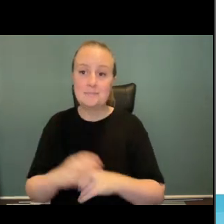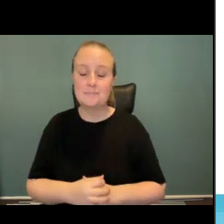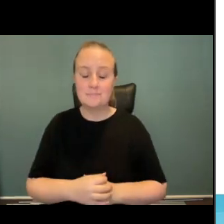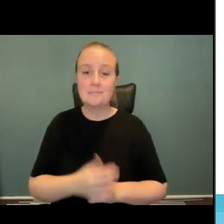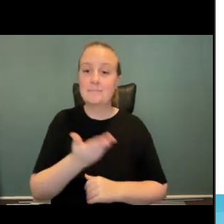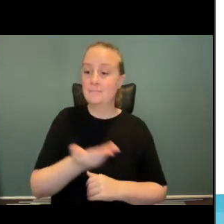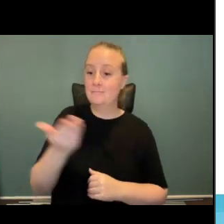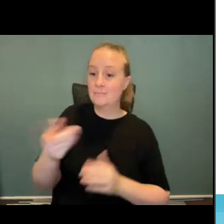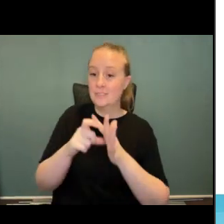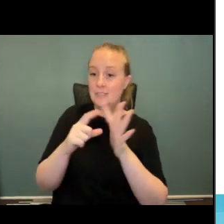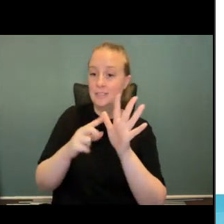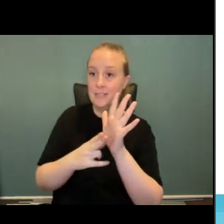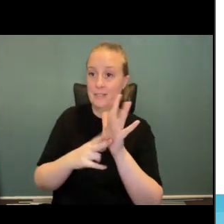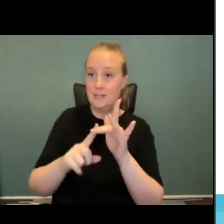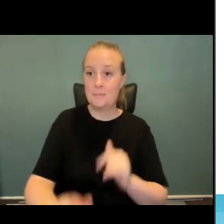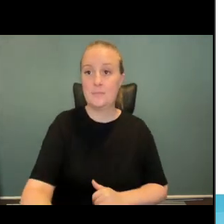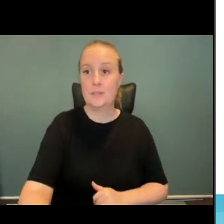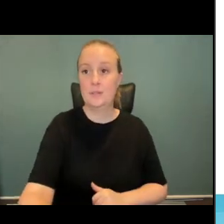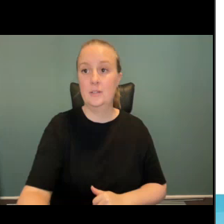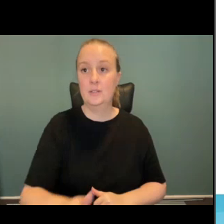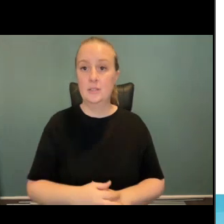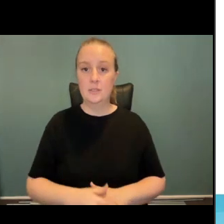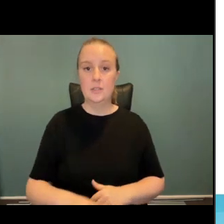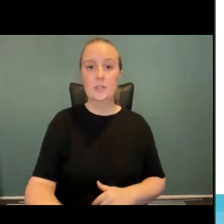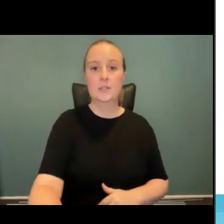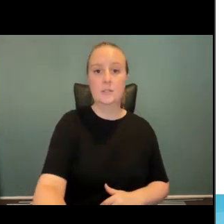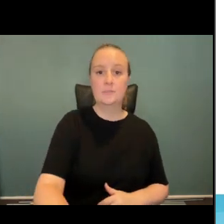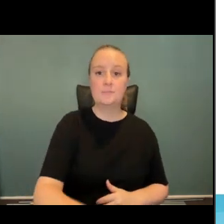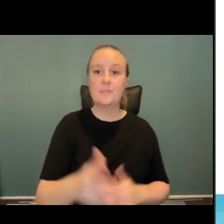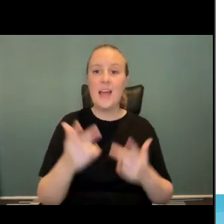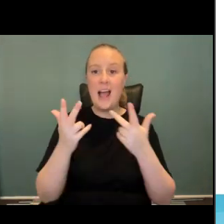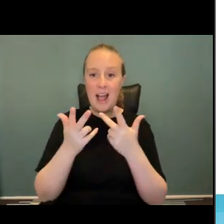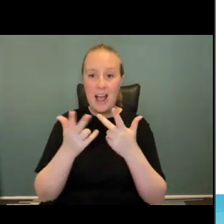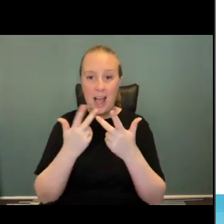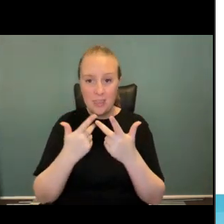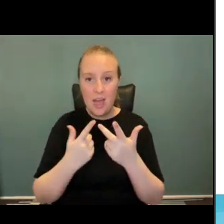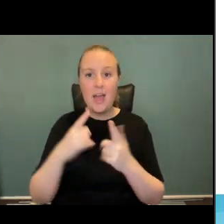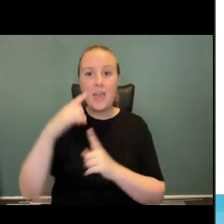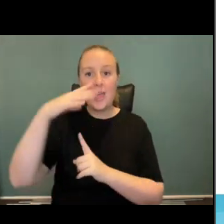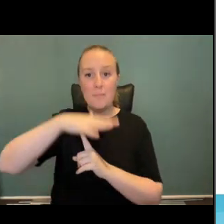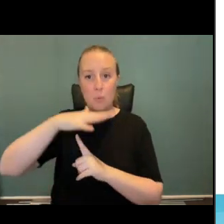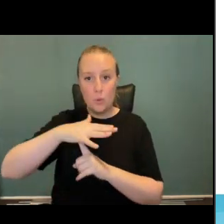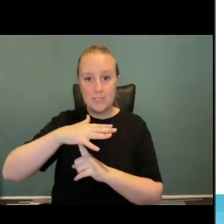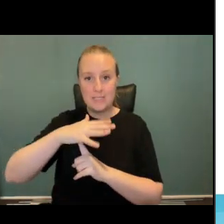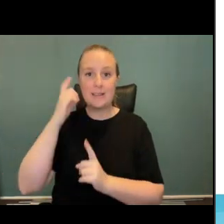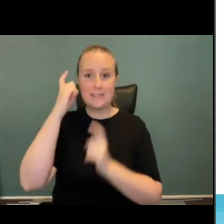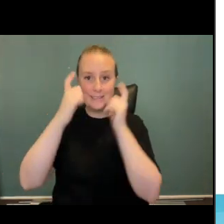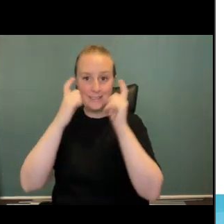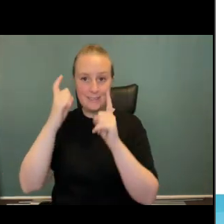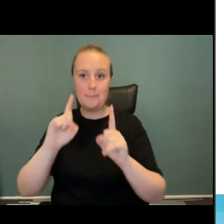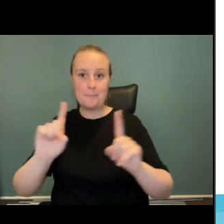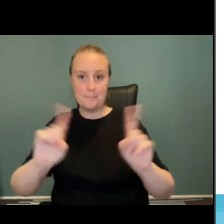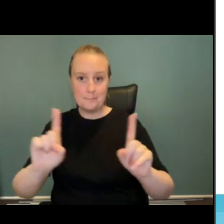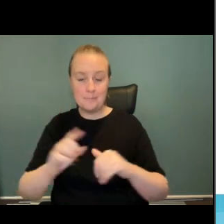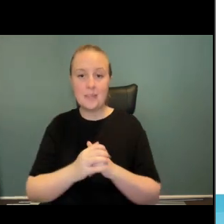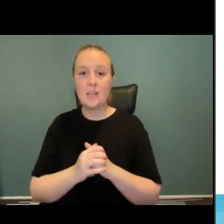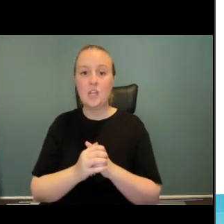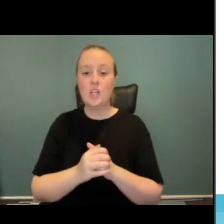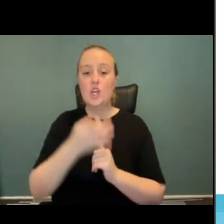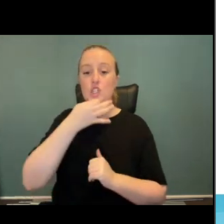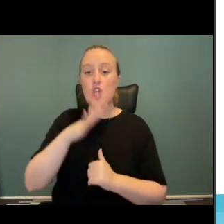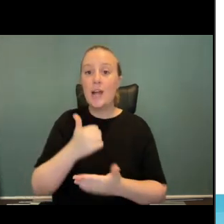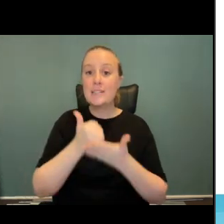And so another important thing to factor in is that child support agency will not just accept a DNA test.